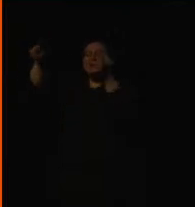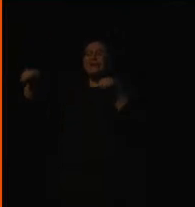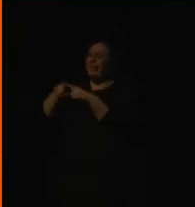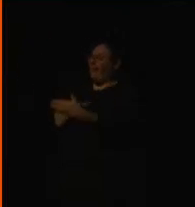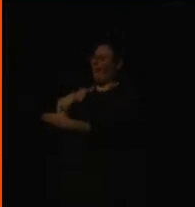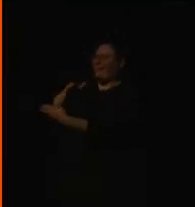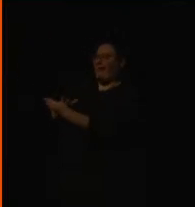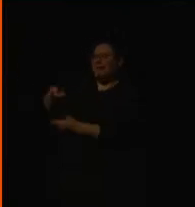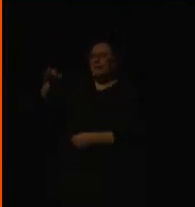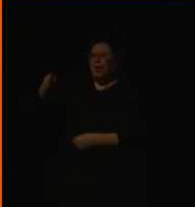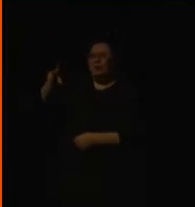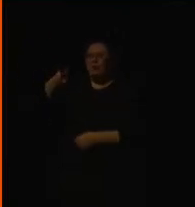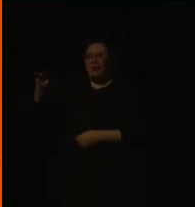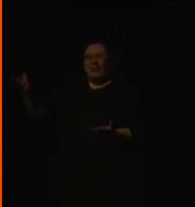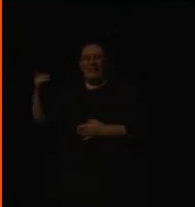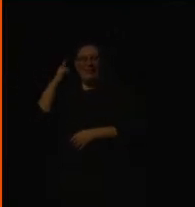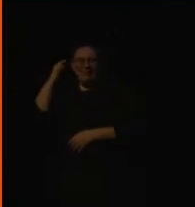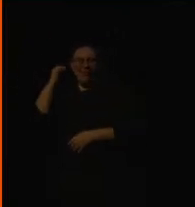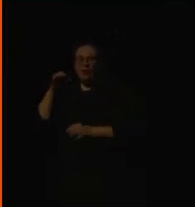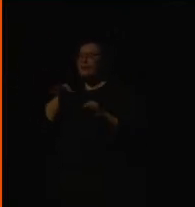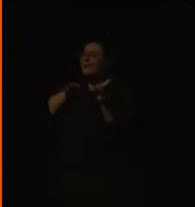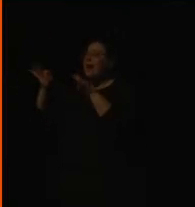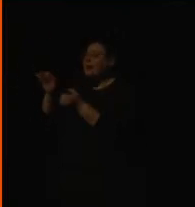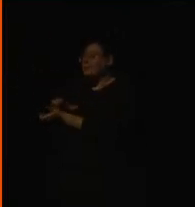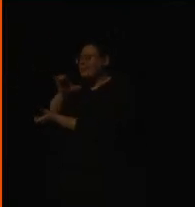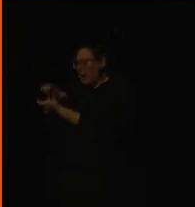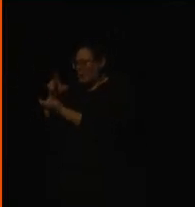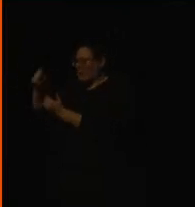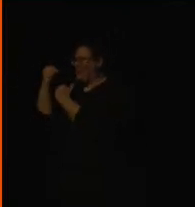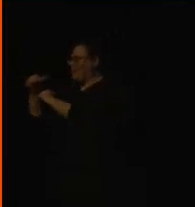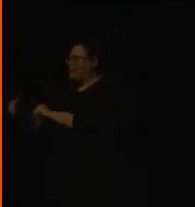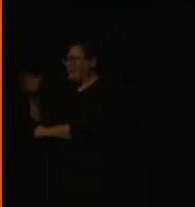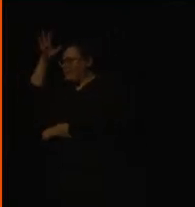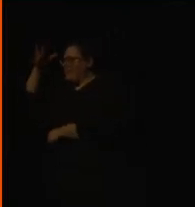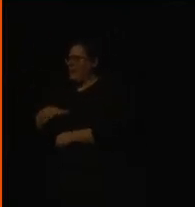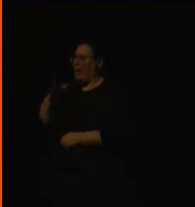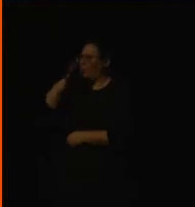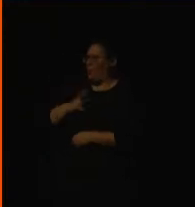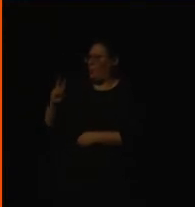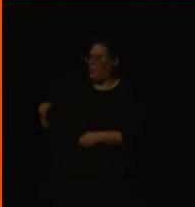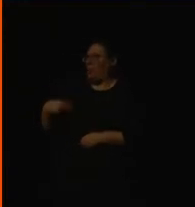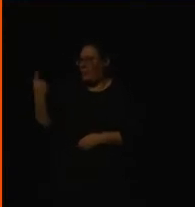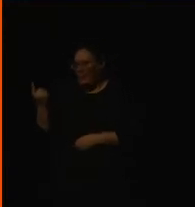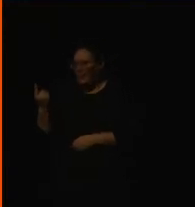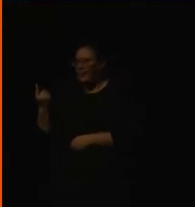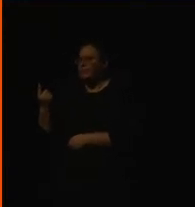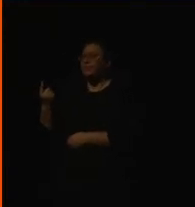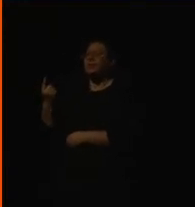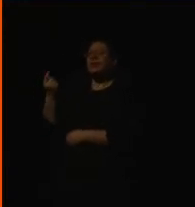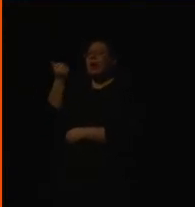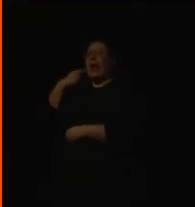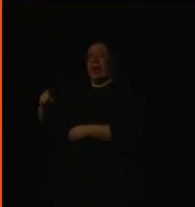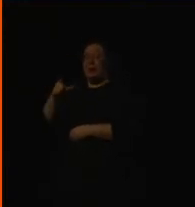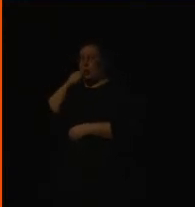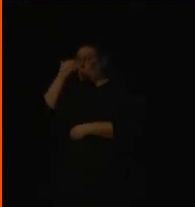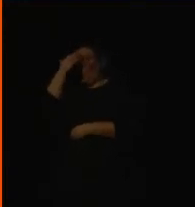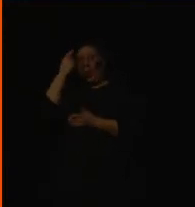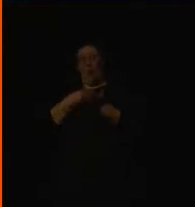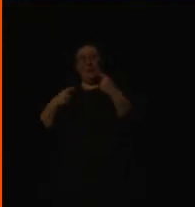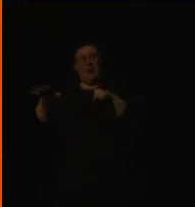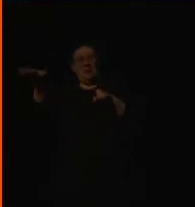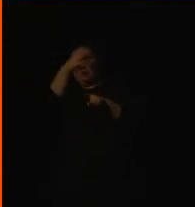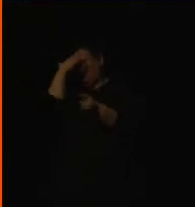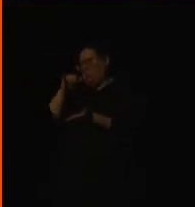22, which defined marriage as being between a man and a woman. Anybody looking at the situation knew that it was a lost